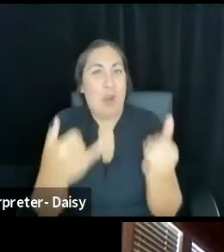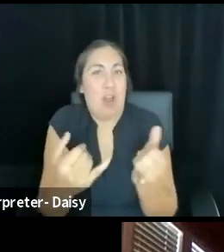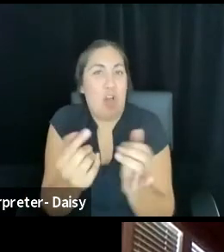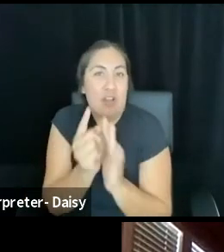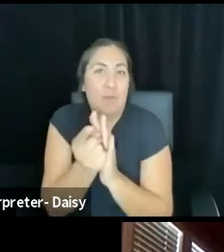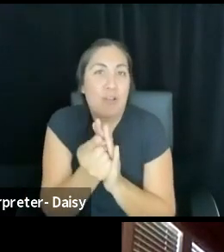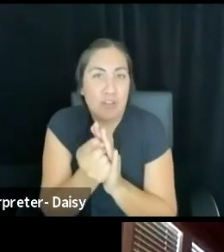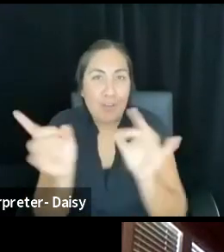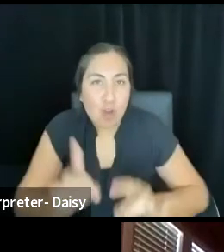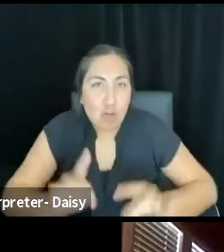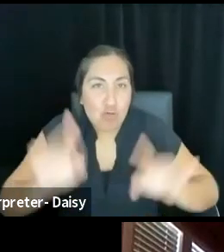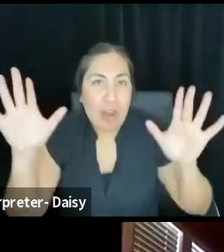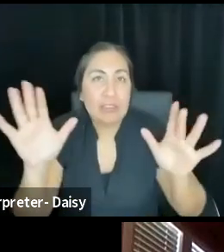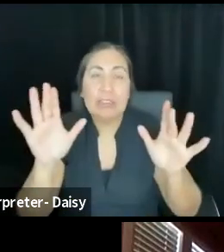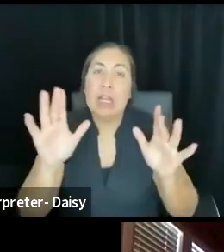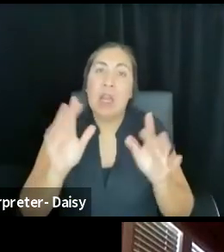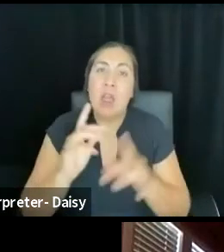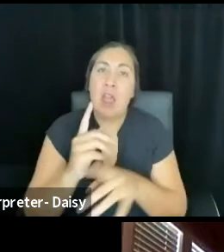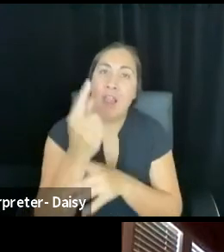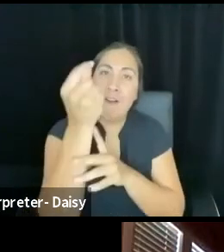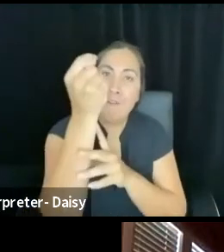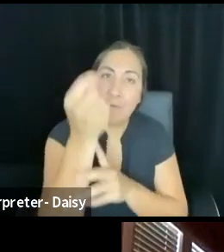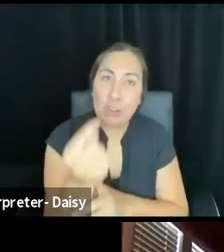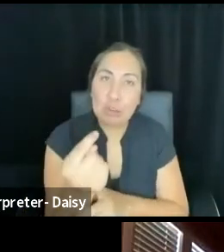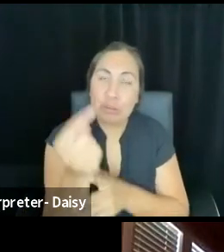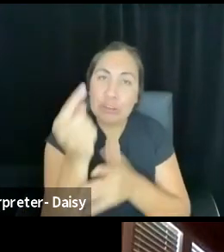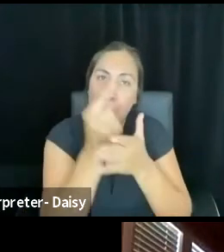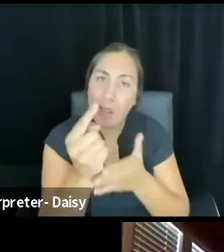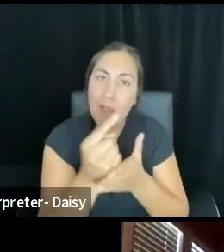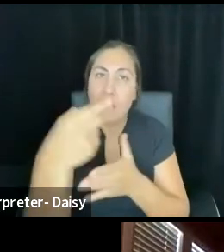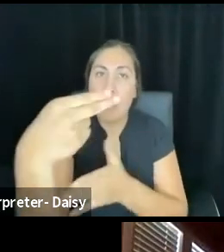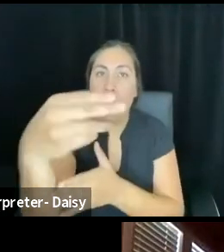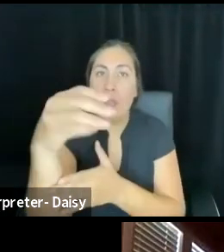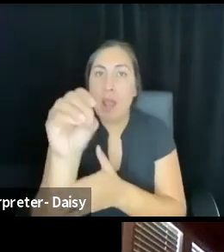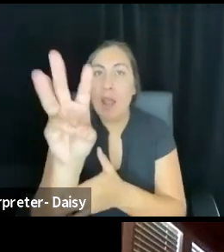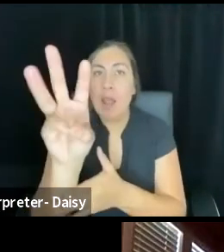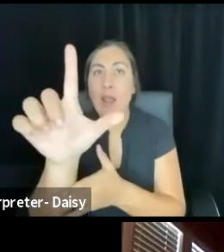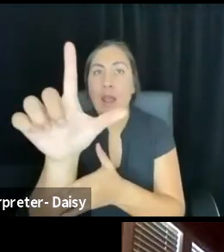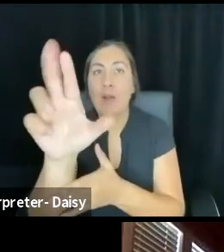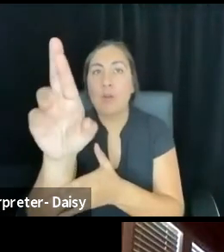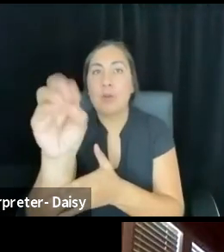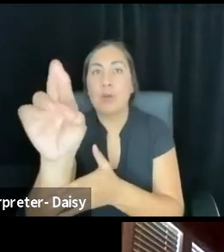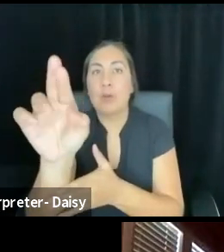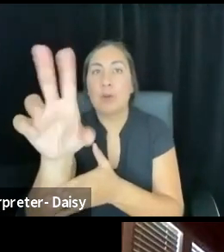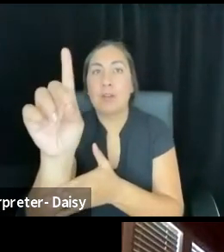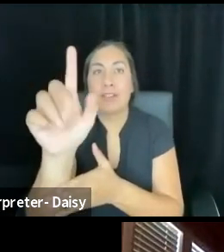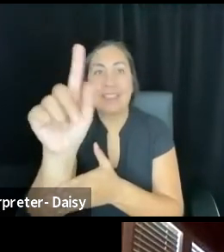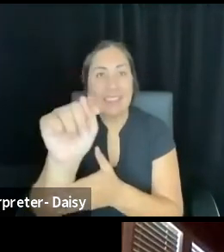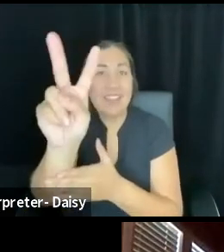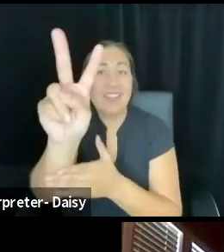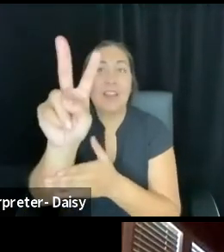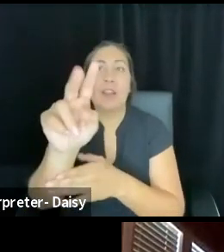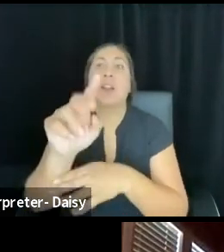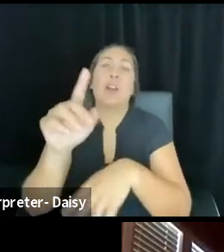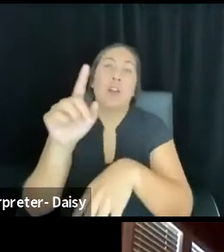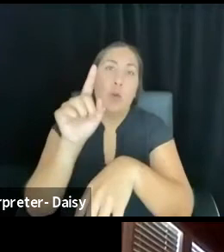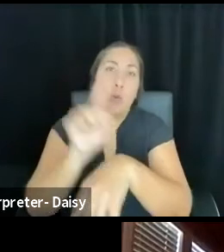every Tuesday on HowlRound TV at 2 p.m. Eastern, 1 p.m. Central, 12 p.m. Mountain